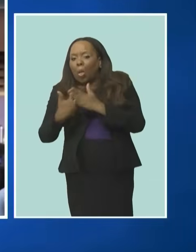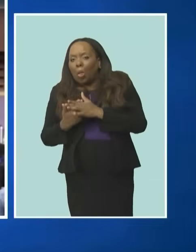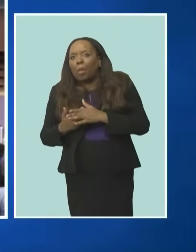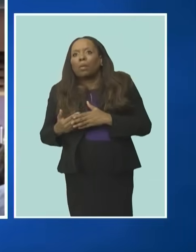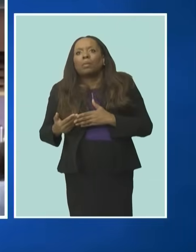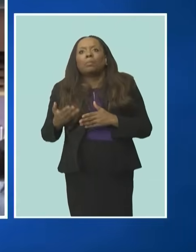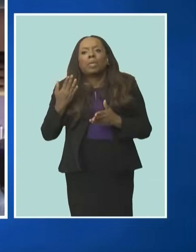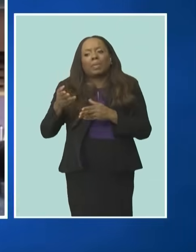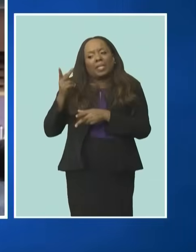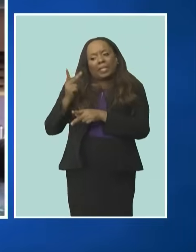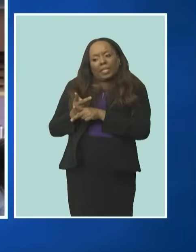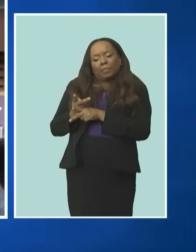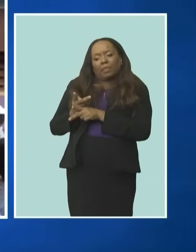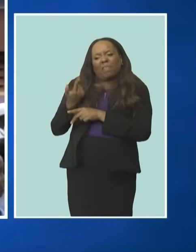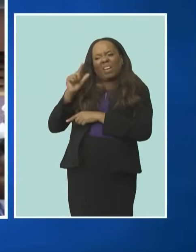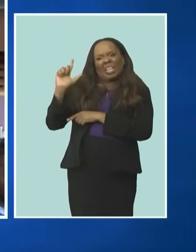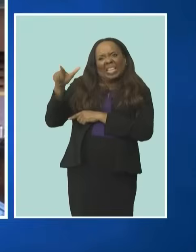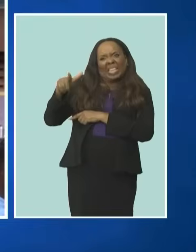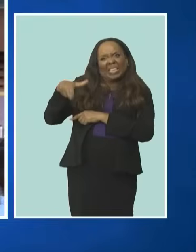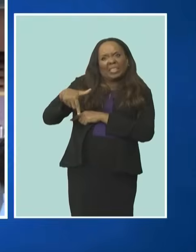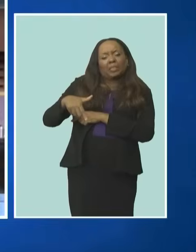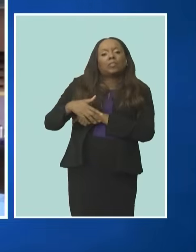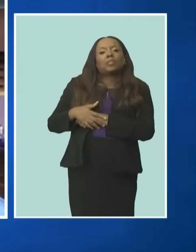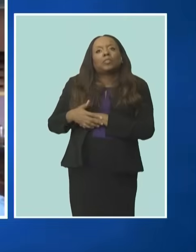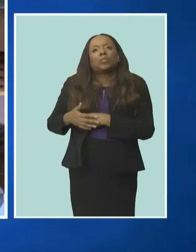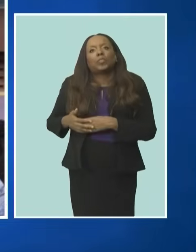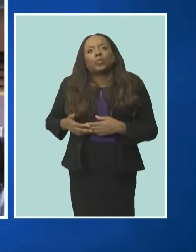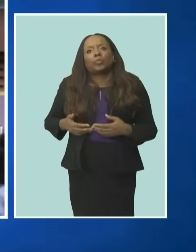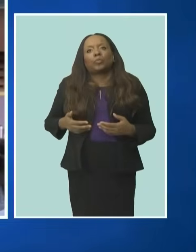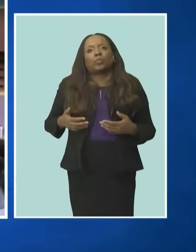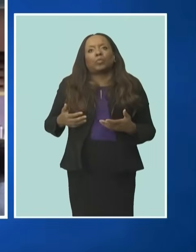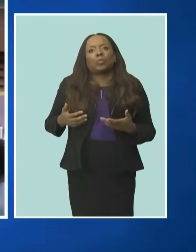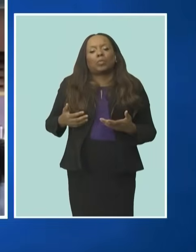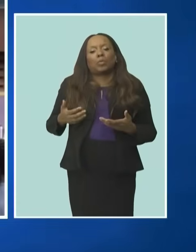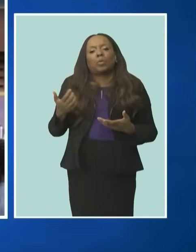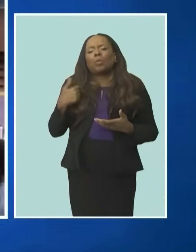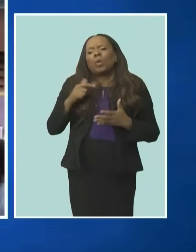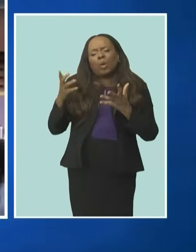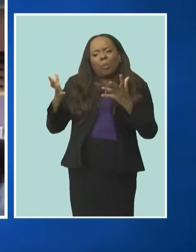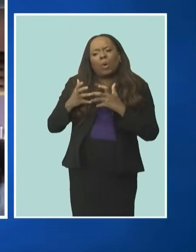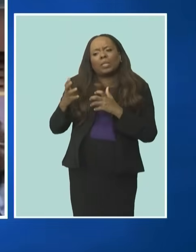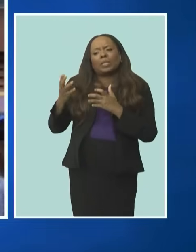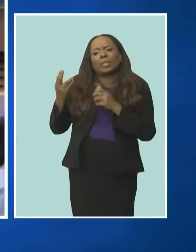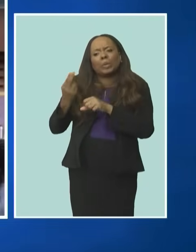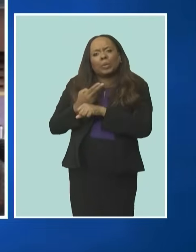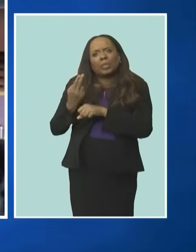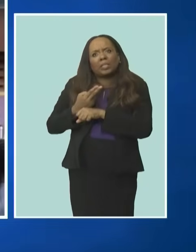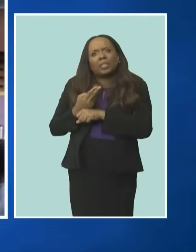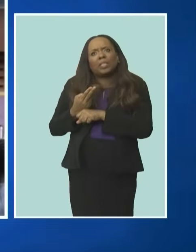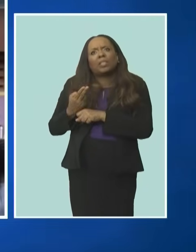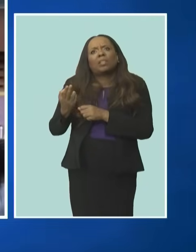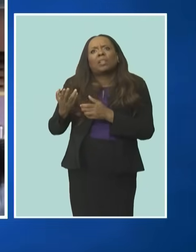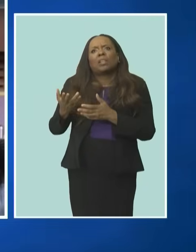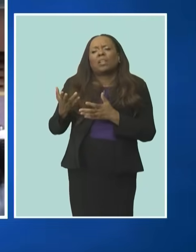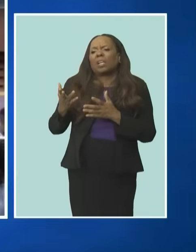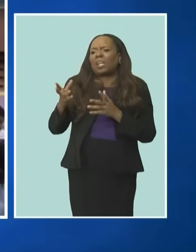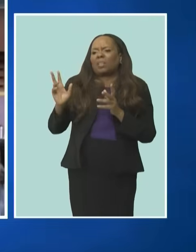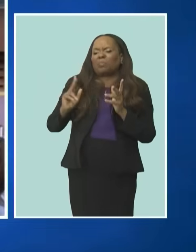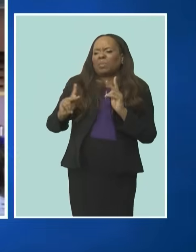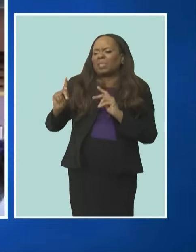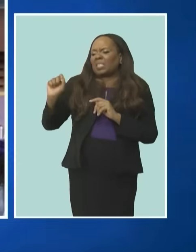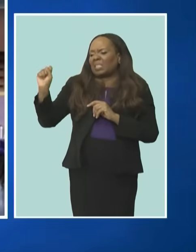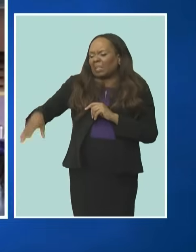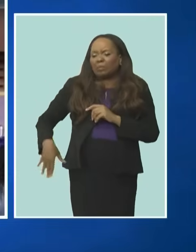around to use at some time in the future. What we don't want though is for it not to be used and to end up in the landfill sometime. So